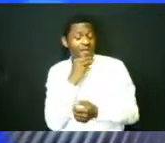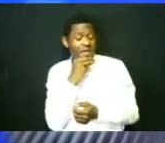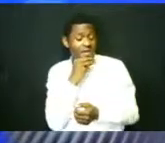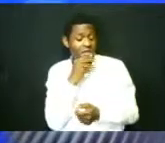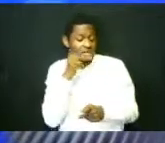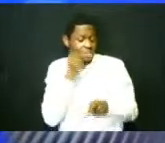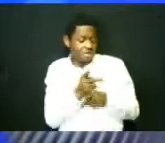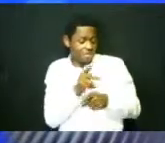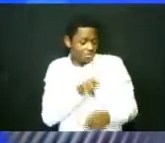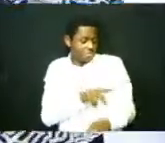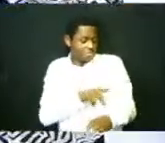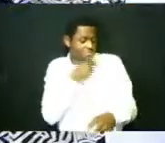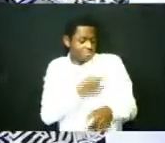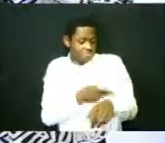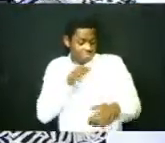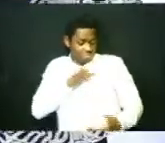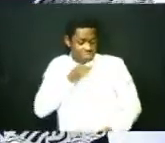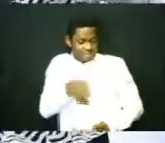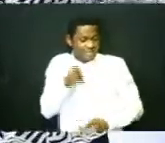a property for all of us.